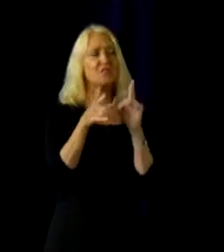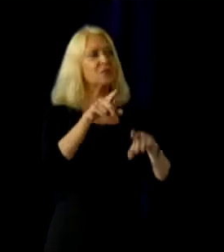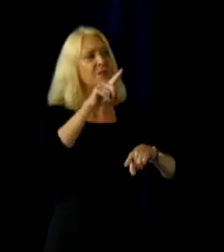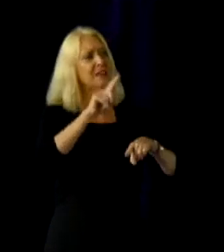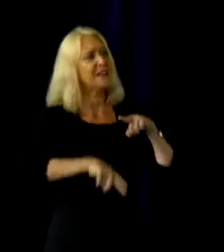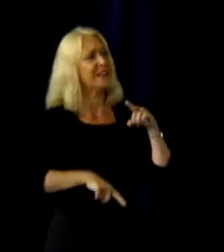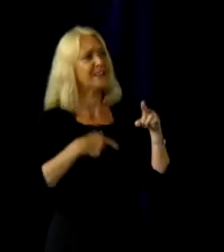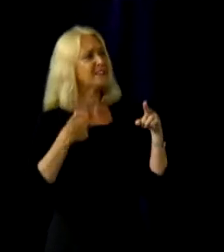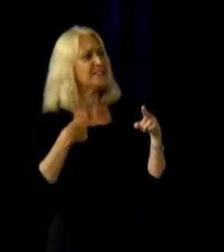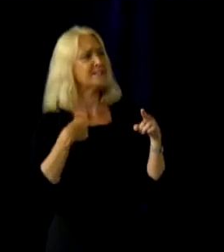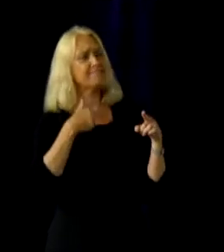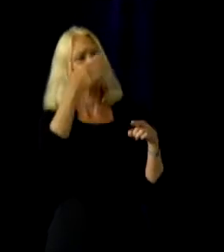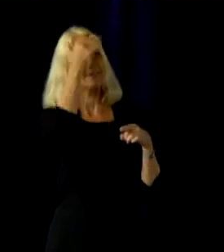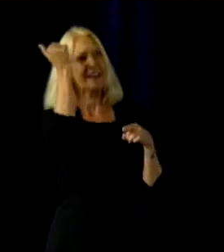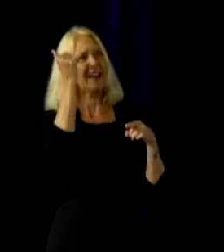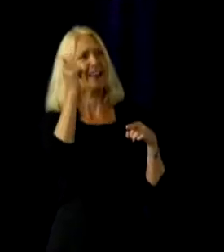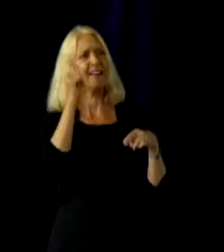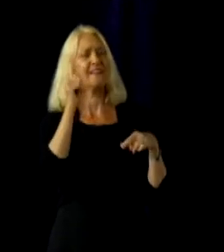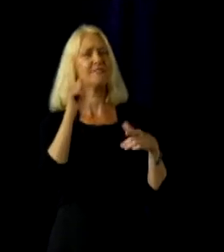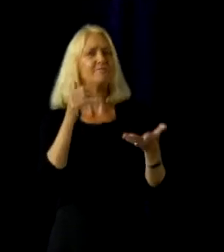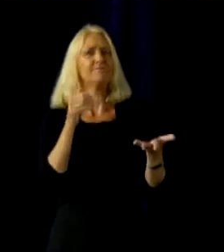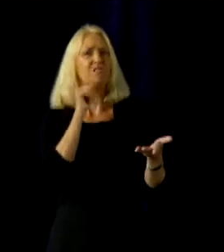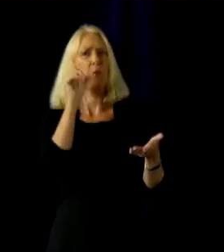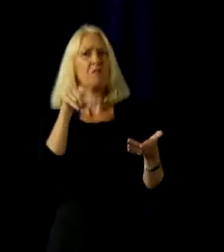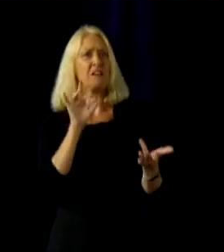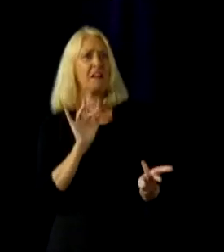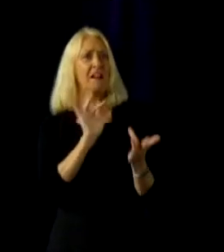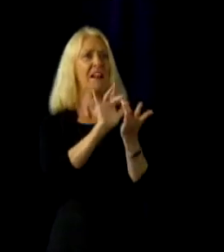personal connections with students for them to succeed.